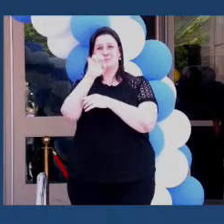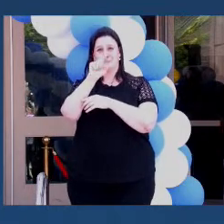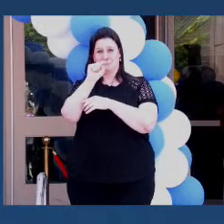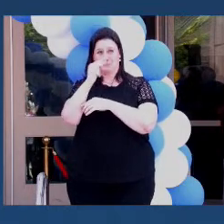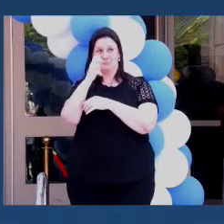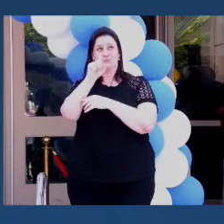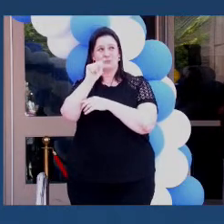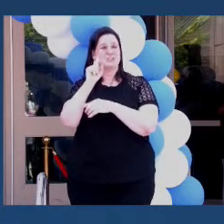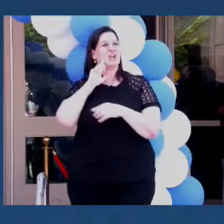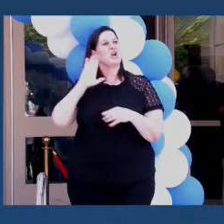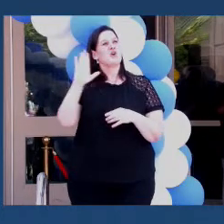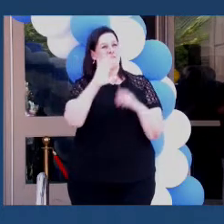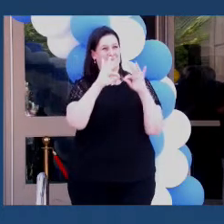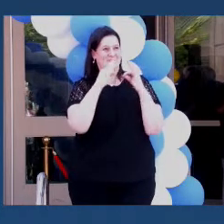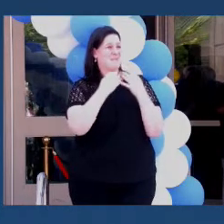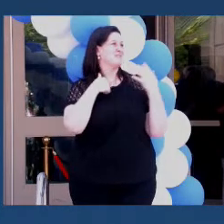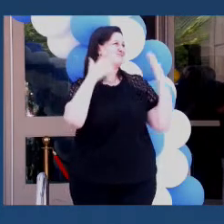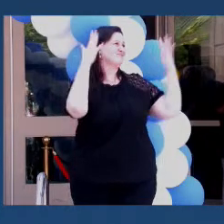Pritchett family, please?